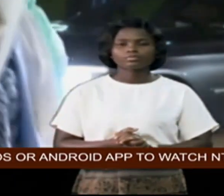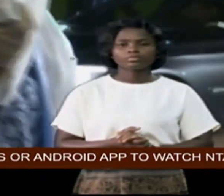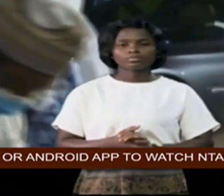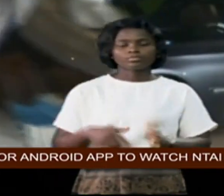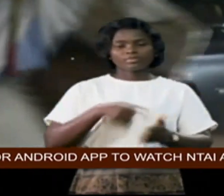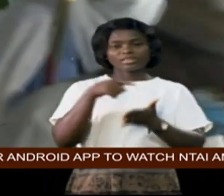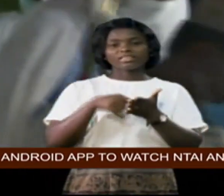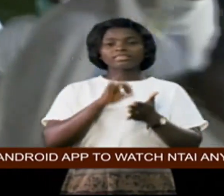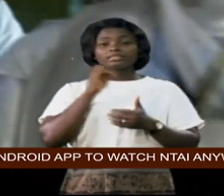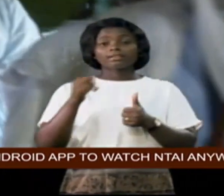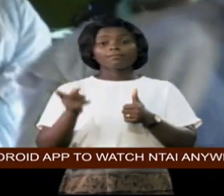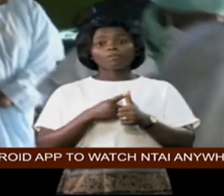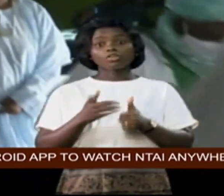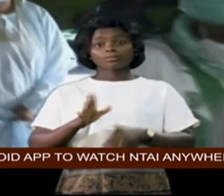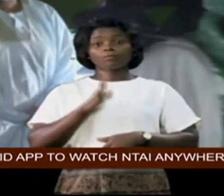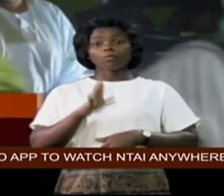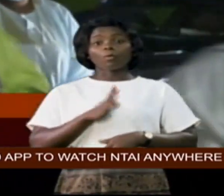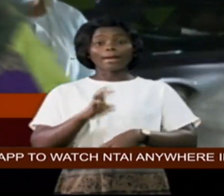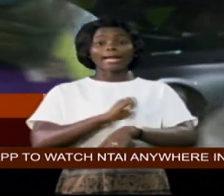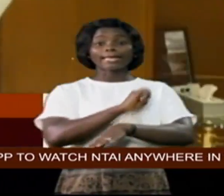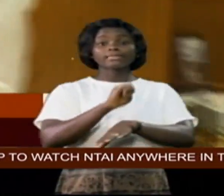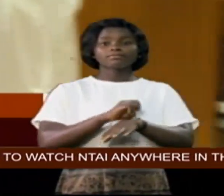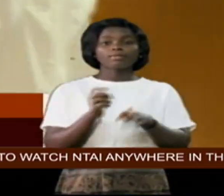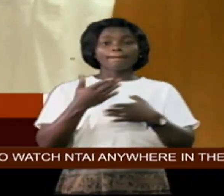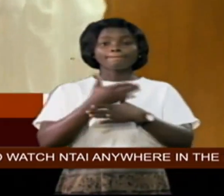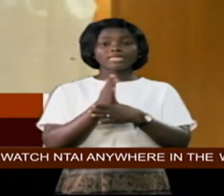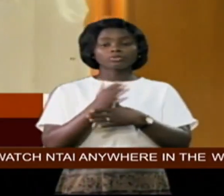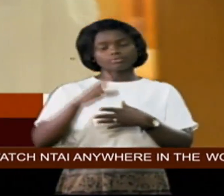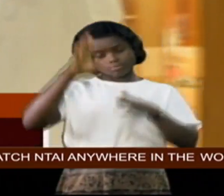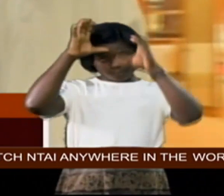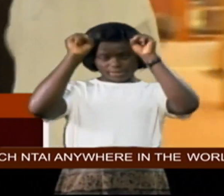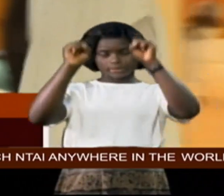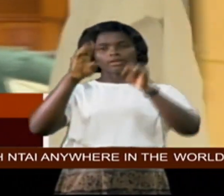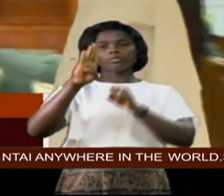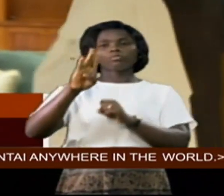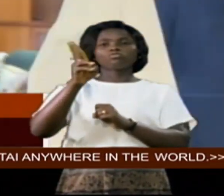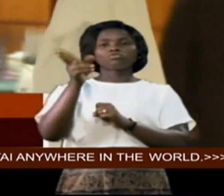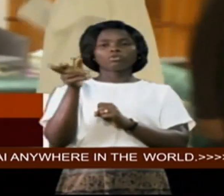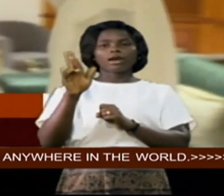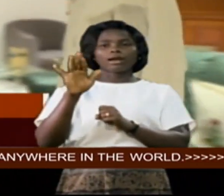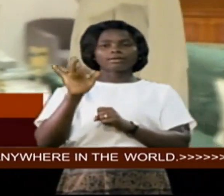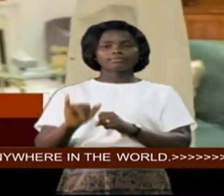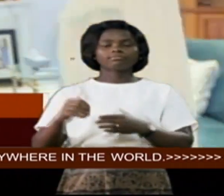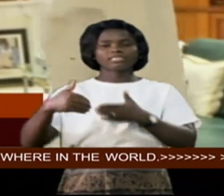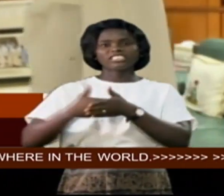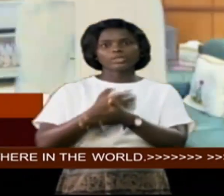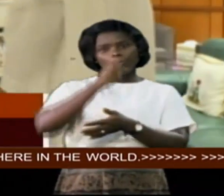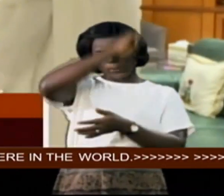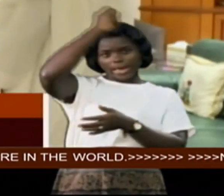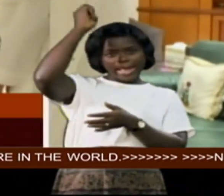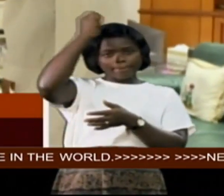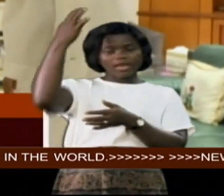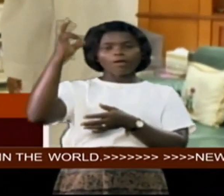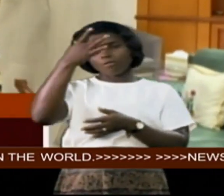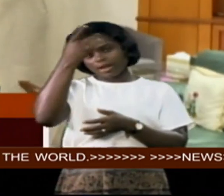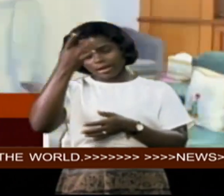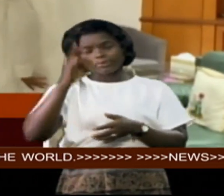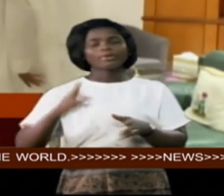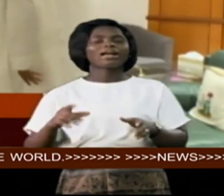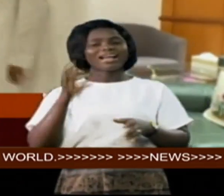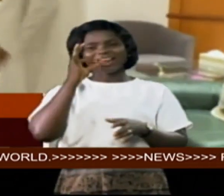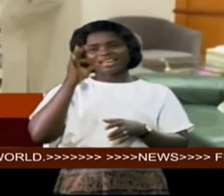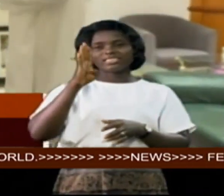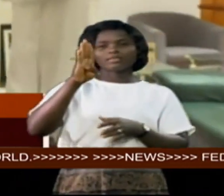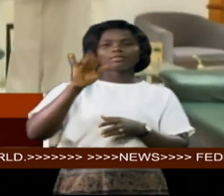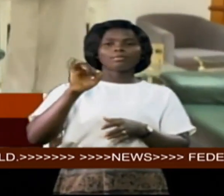This is the first formal engagement between President Muhammadu Buhari and the new Emir of Kano, Alhaji Aminu Ado Bayero.